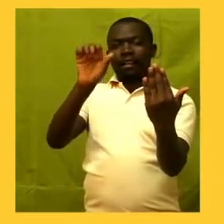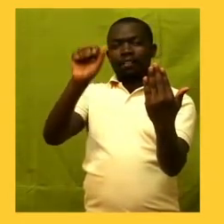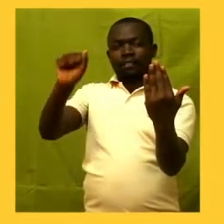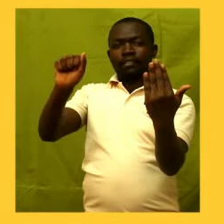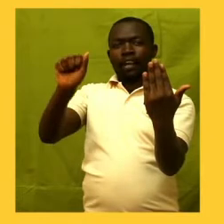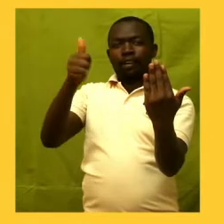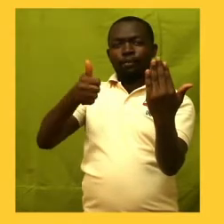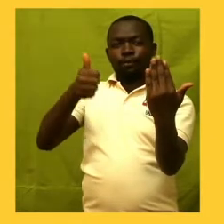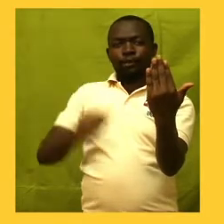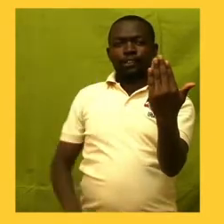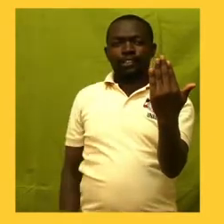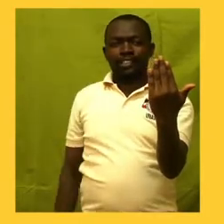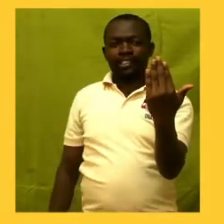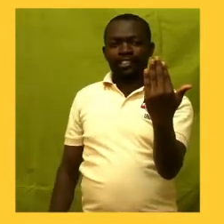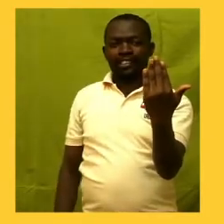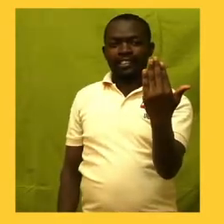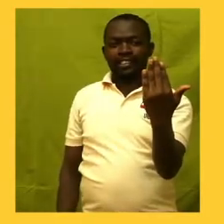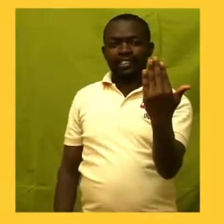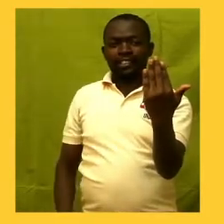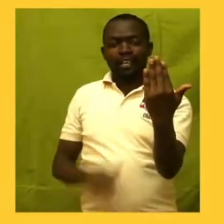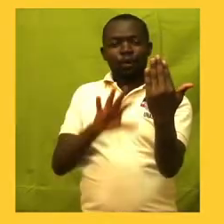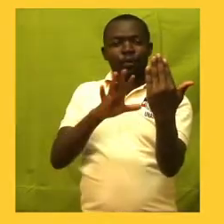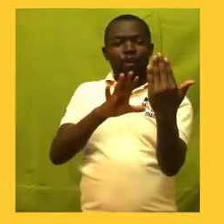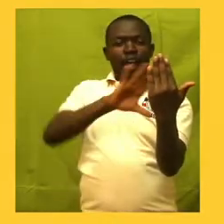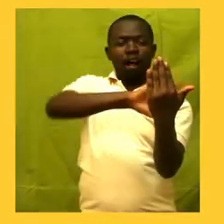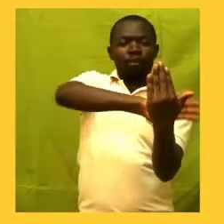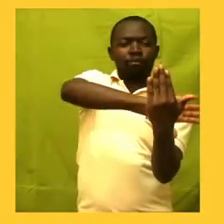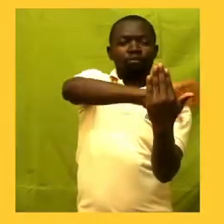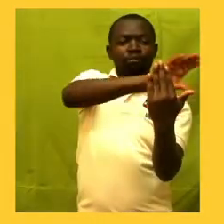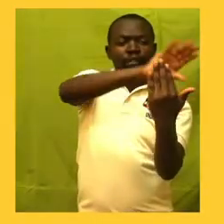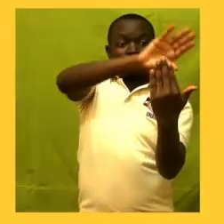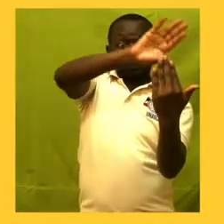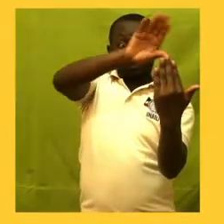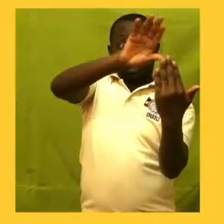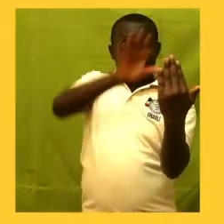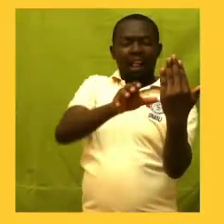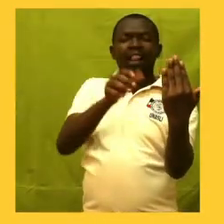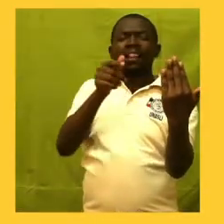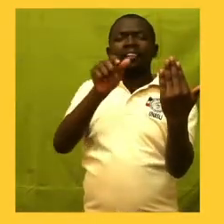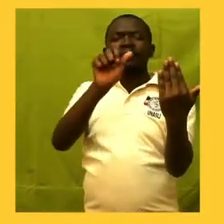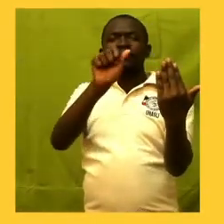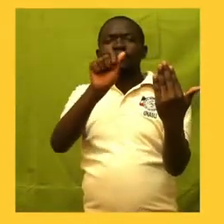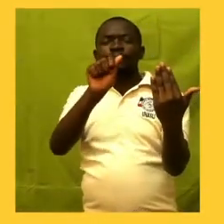What water body separates Africa from Antarctica?